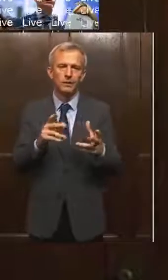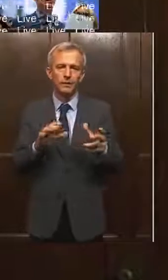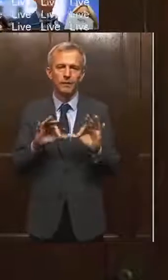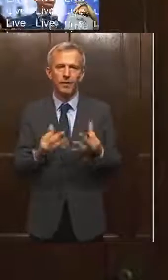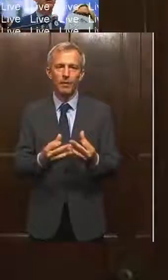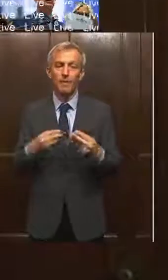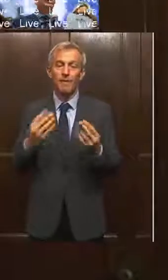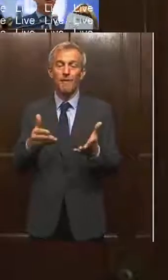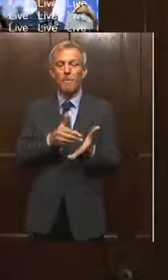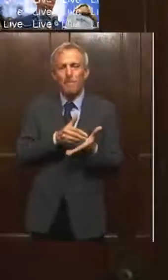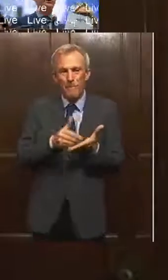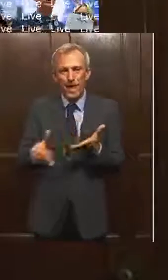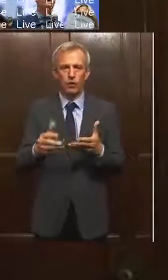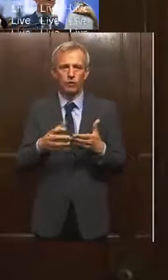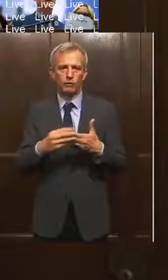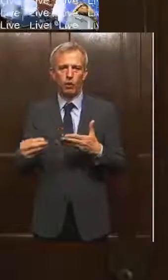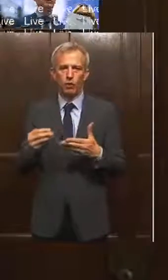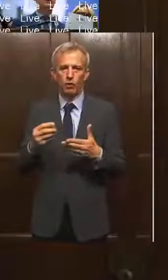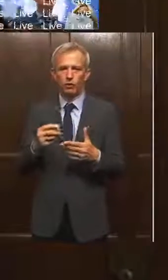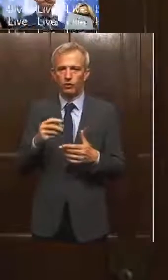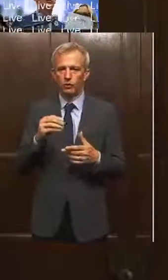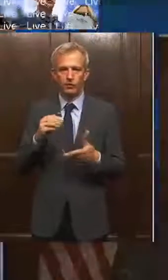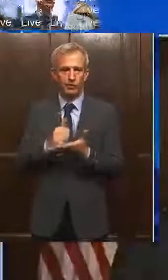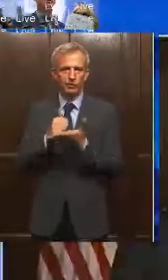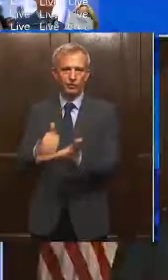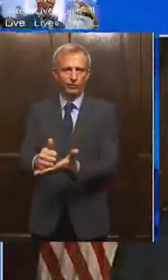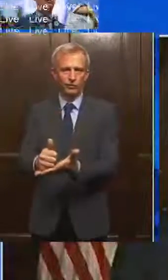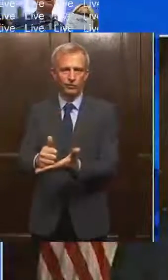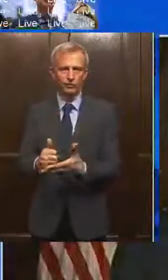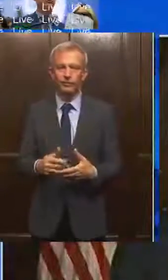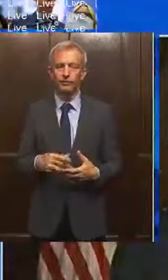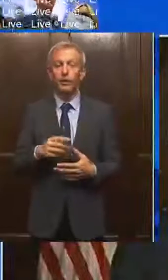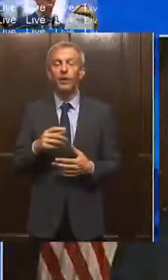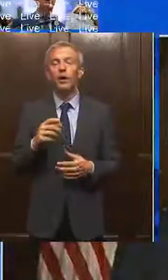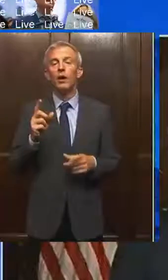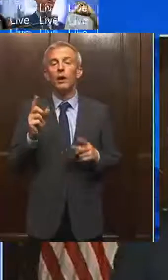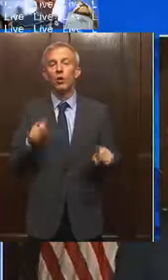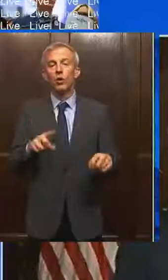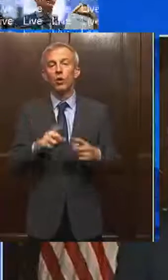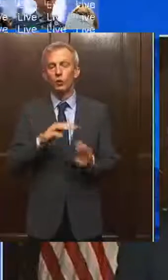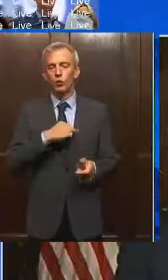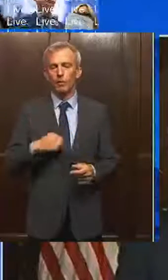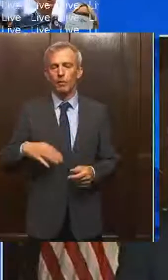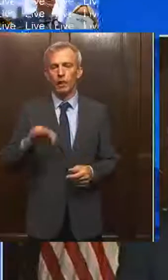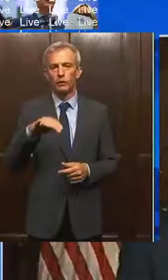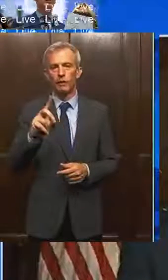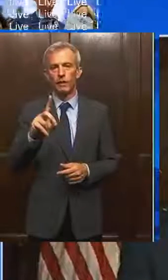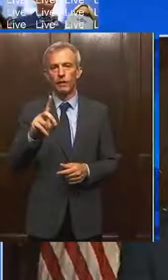direct aid. And you can always visit, and every donation counts, at mayorsfundla.org.